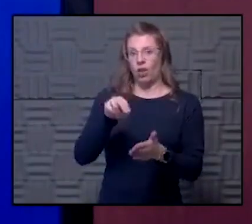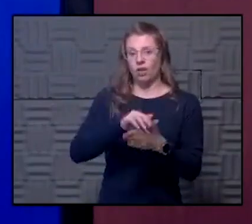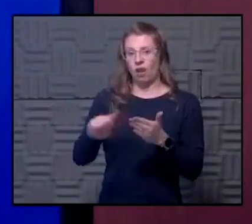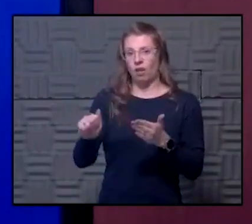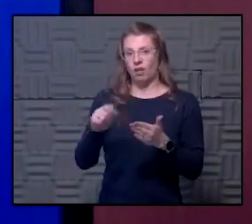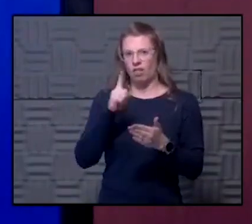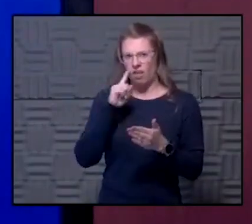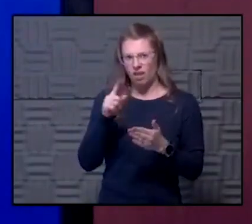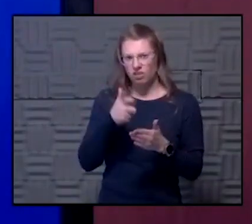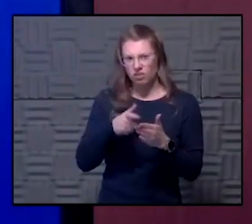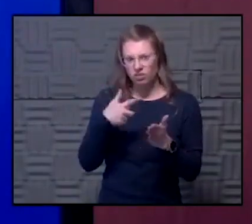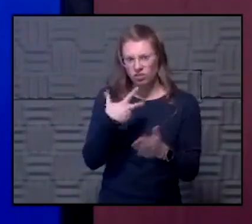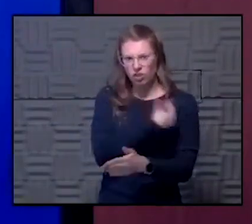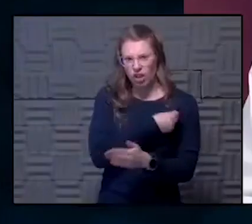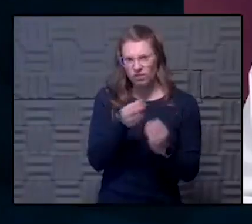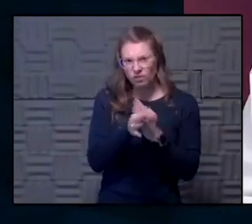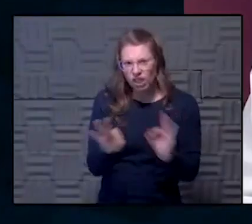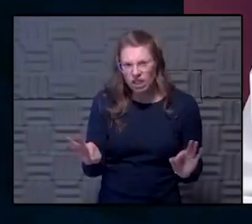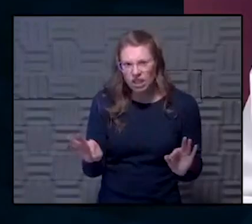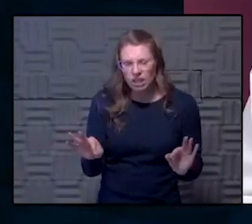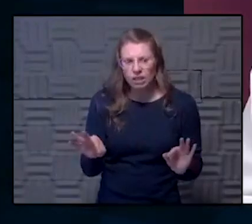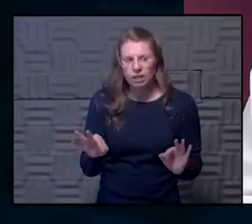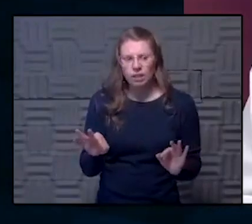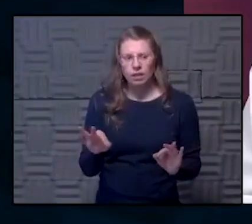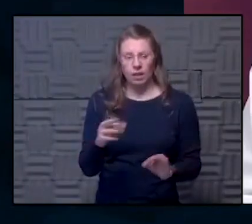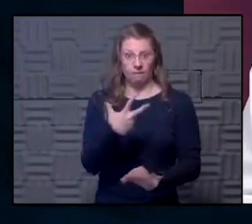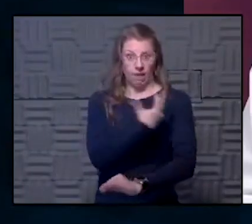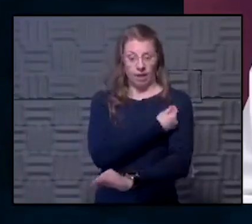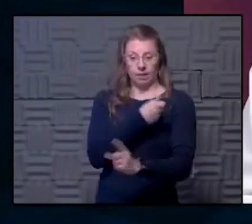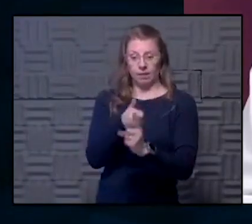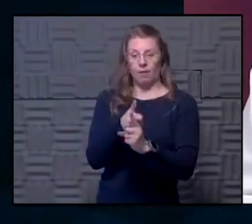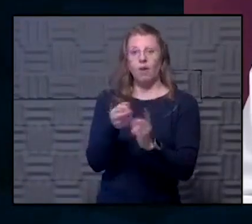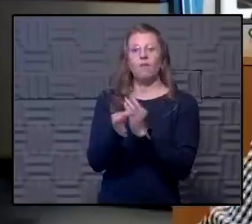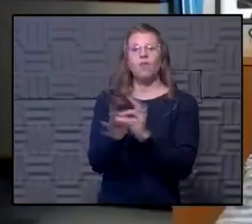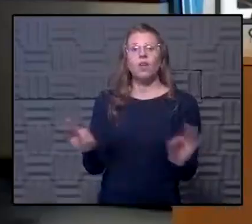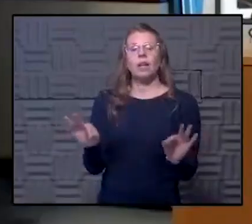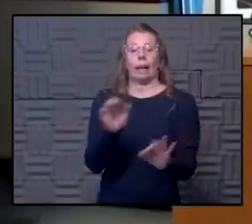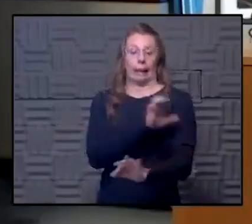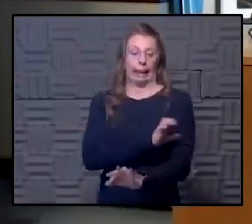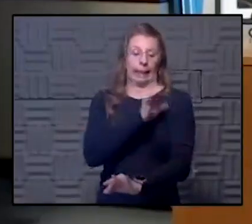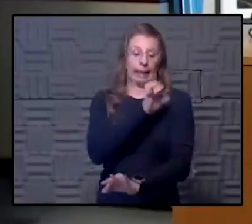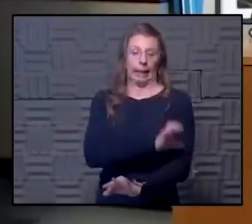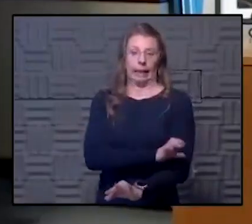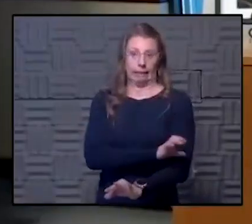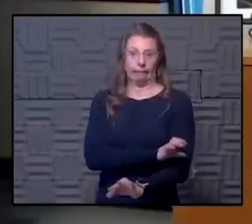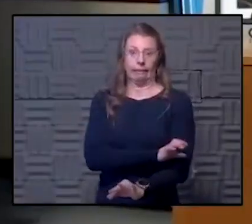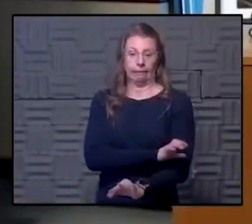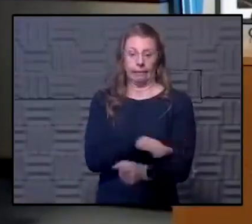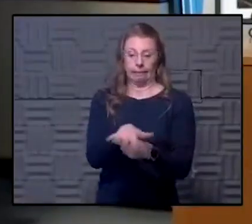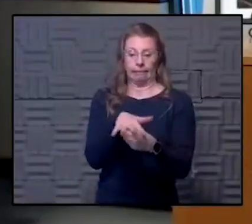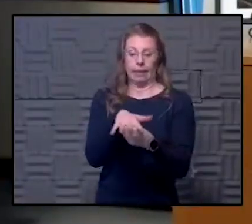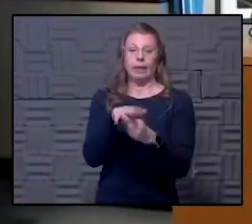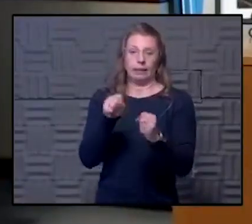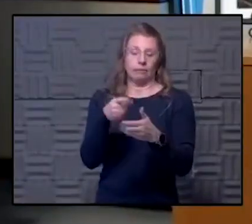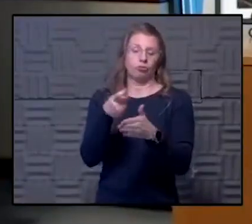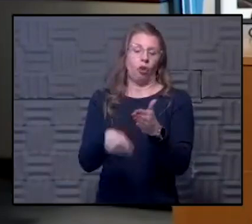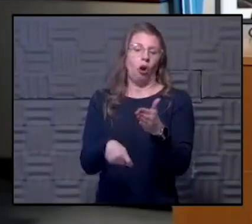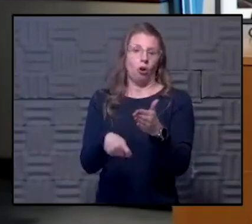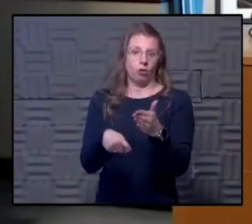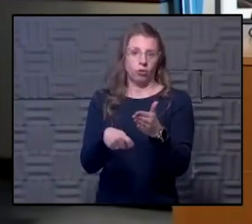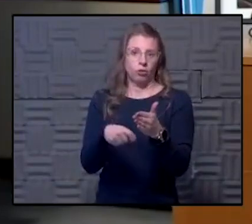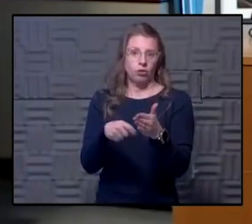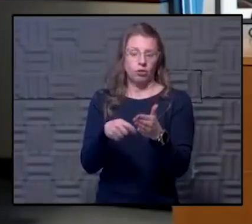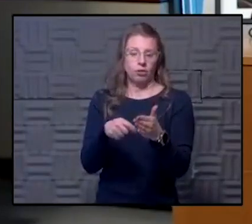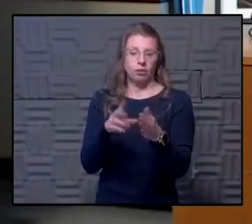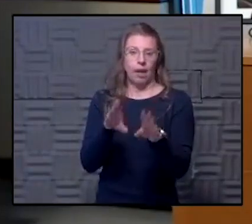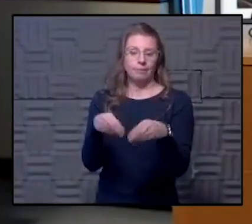shots were free. The vaccine is free. A clinic setting can charge an administration